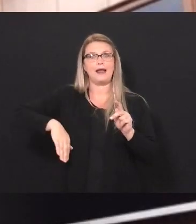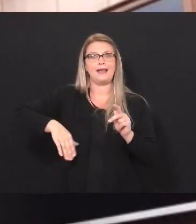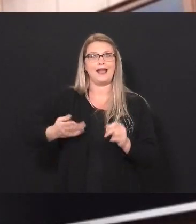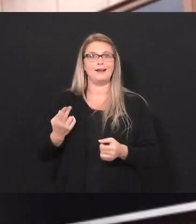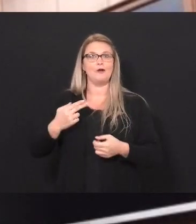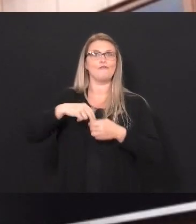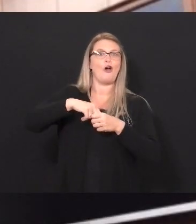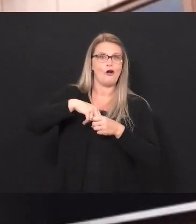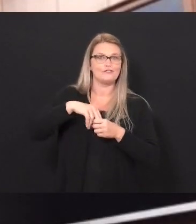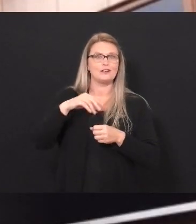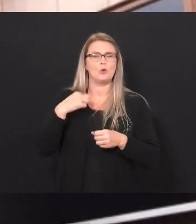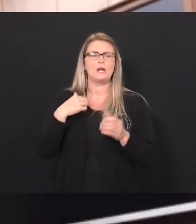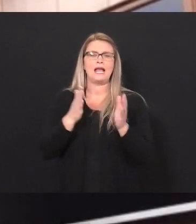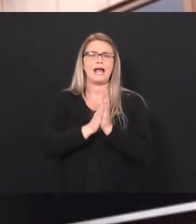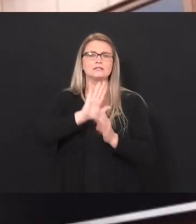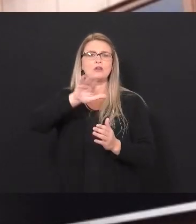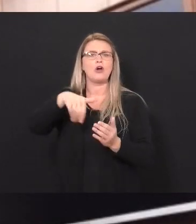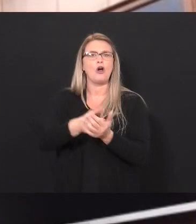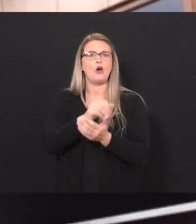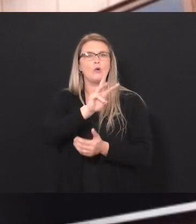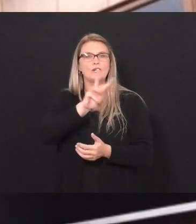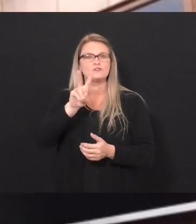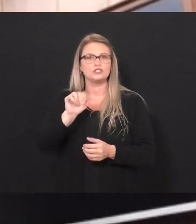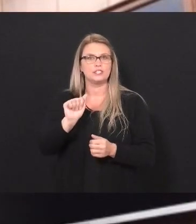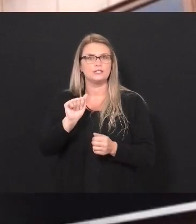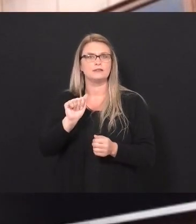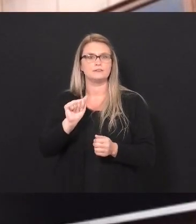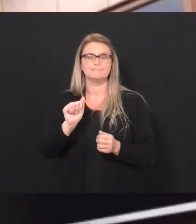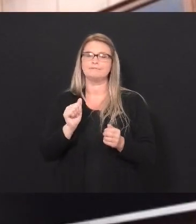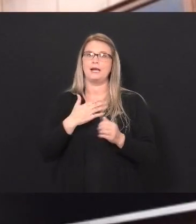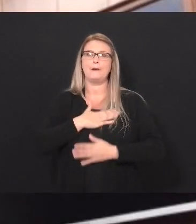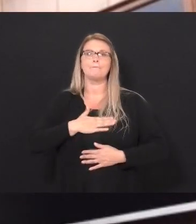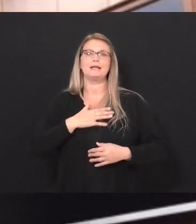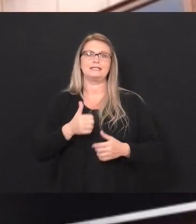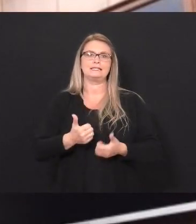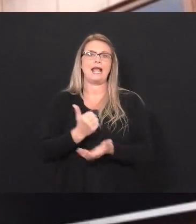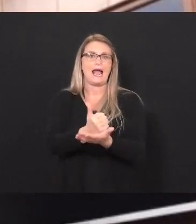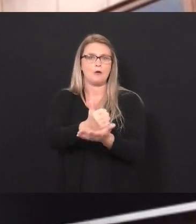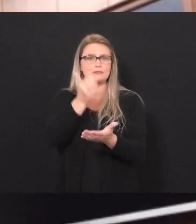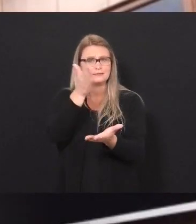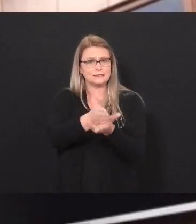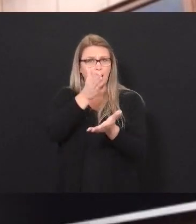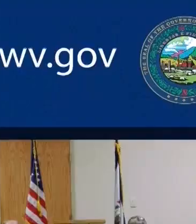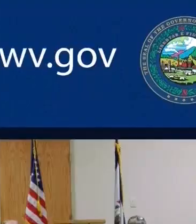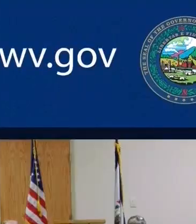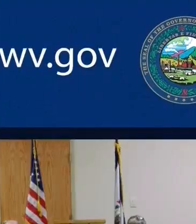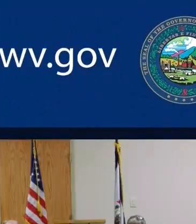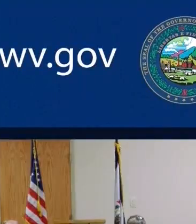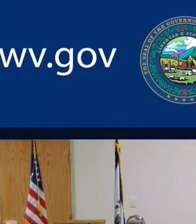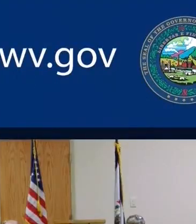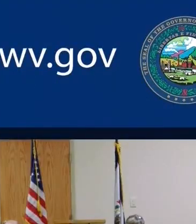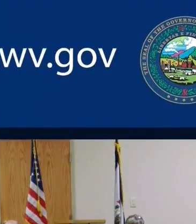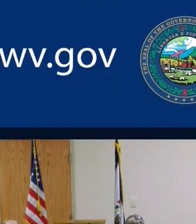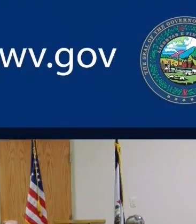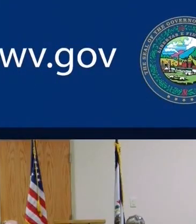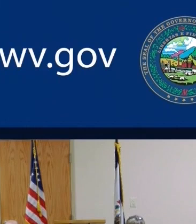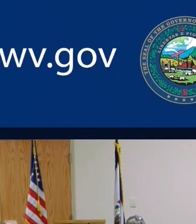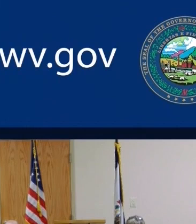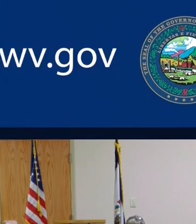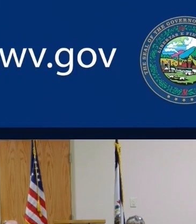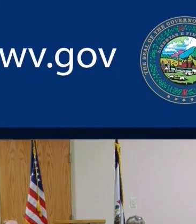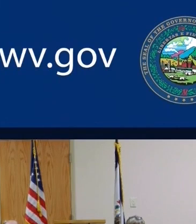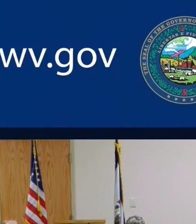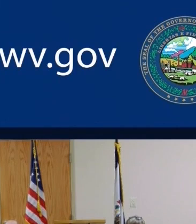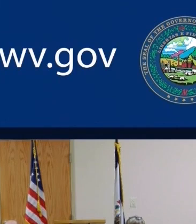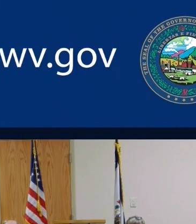ask all West Virginians to be engaged in helping stop the spread of this virus. Thank you. Thank you, General. Up next, we'll go to the West